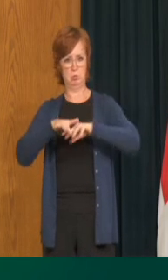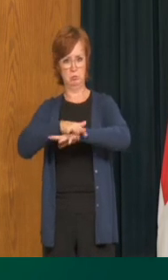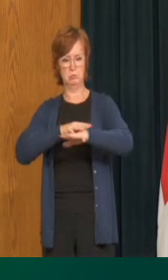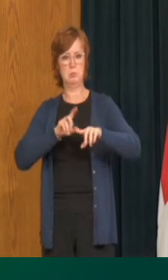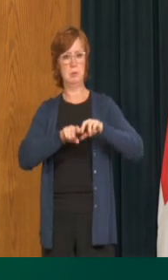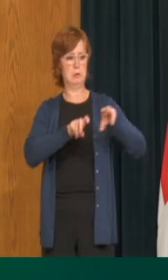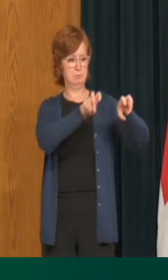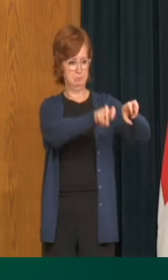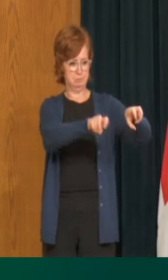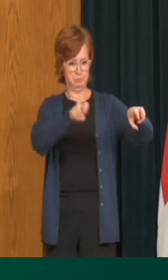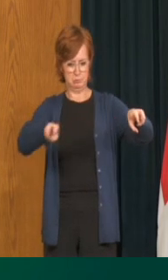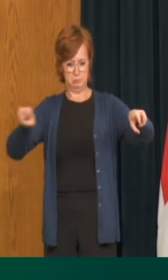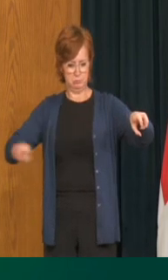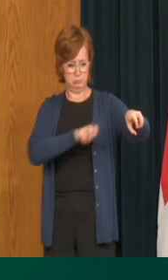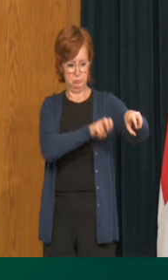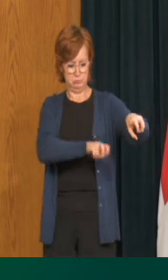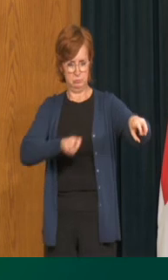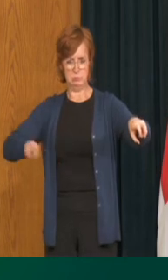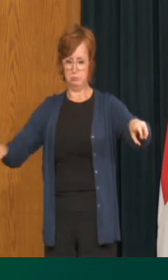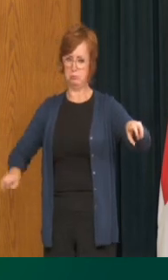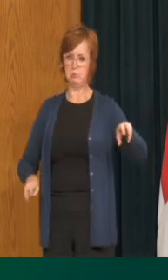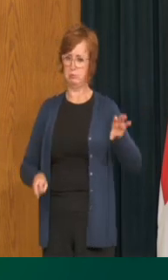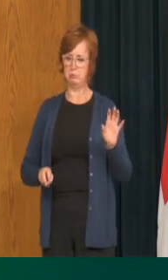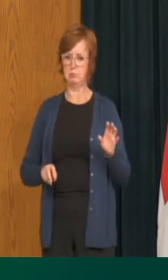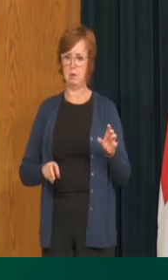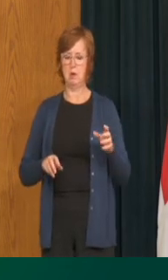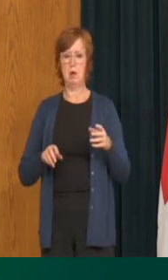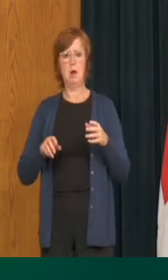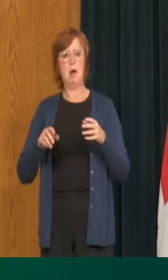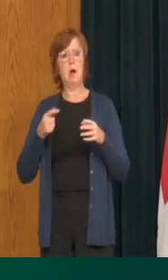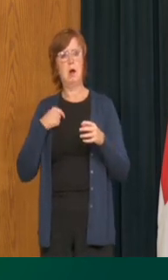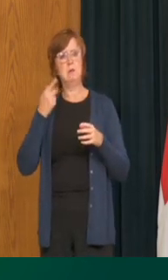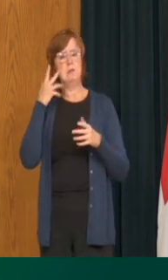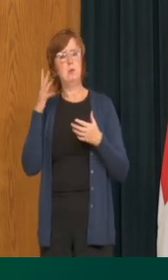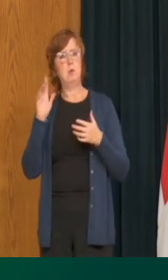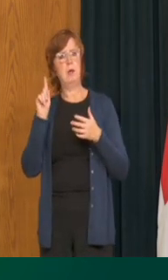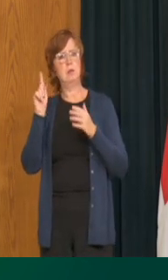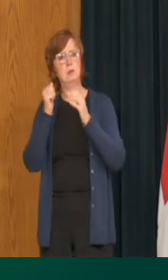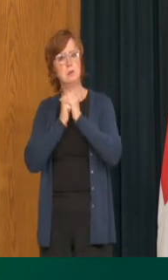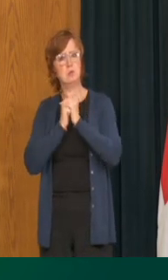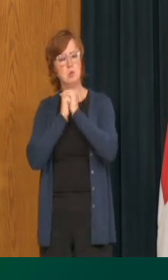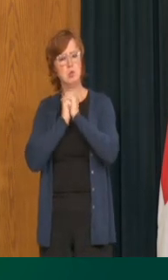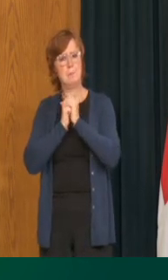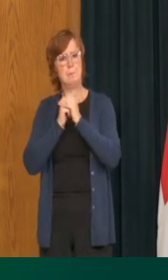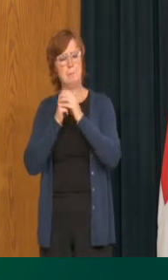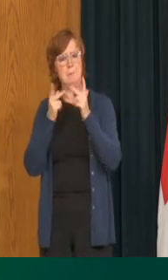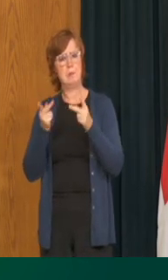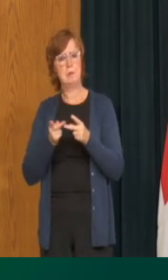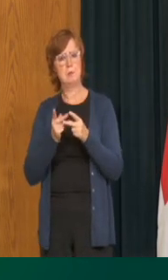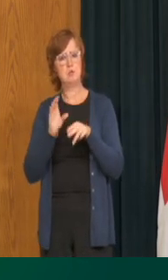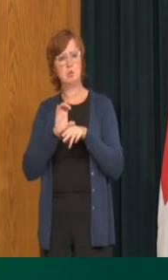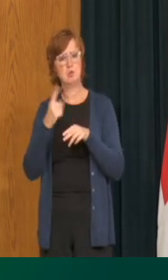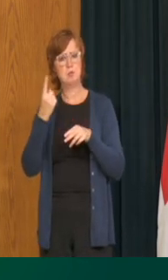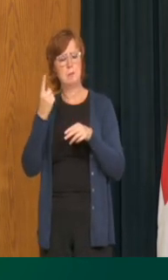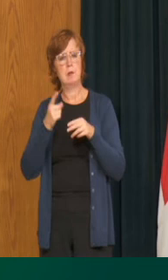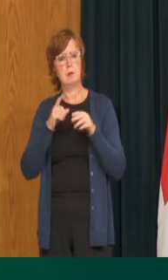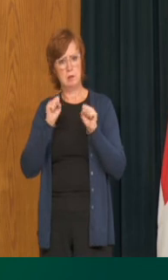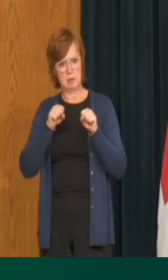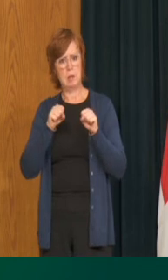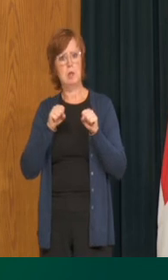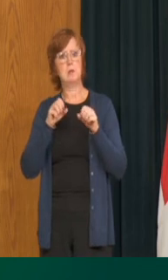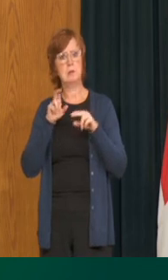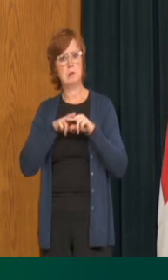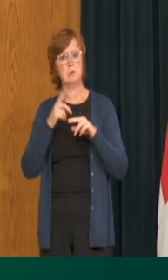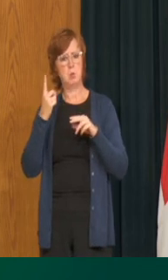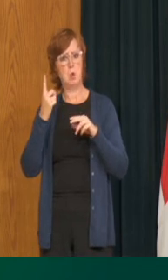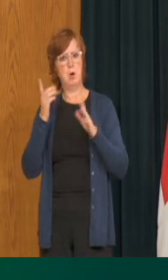go to places of worship and other settings. And what I've heard is that, we do see occasional cases or clusters, but people